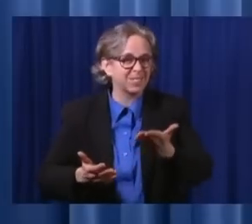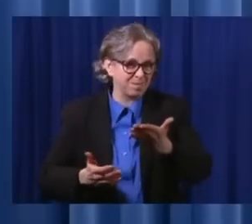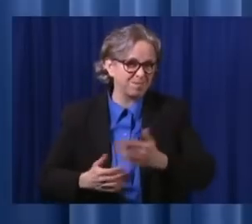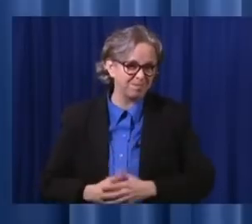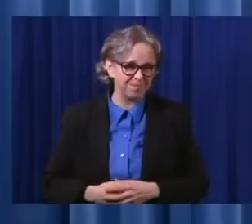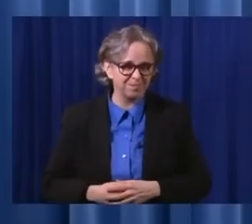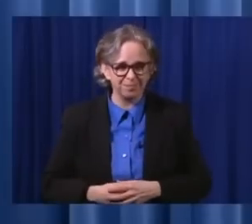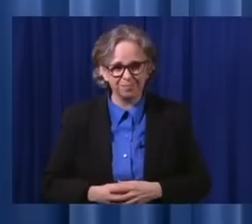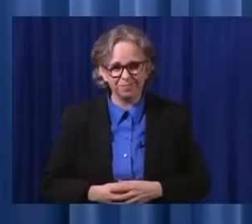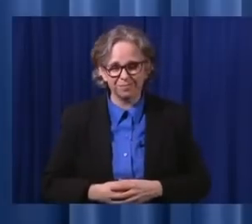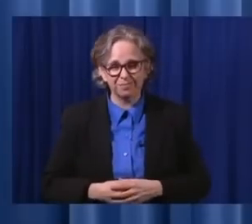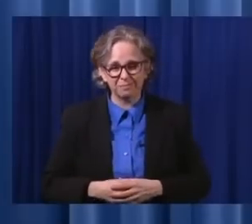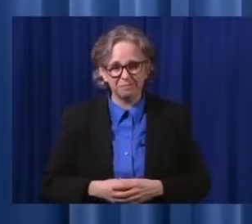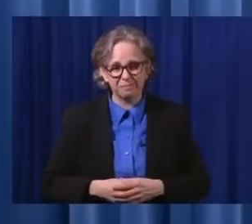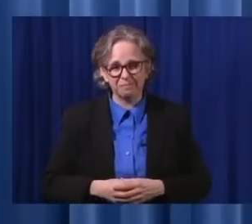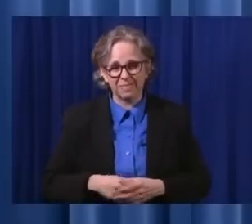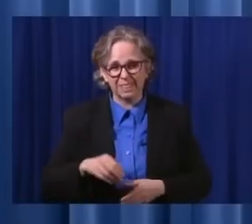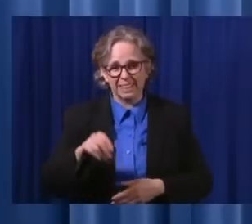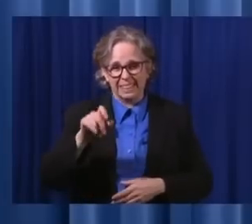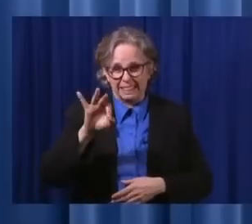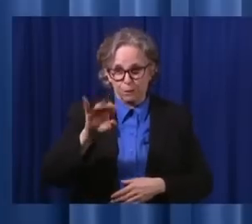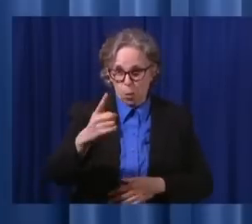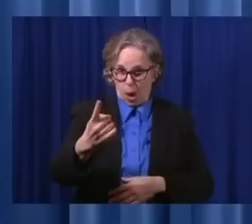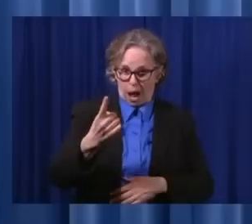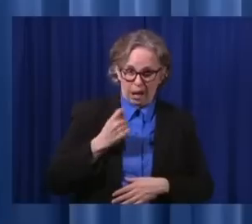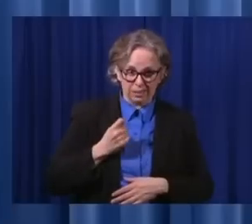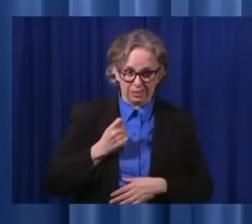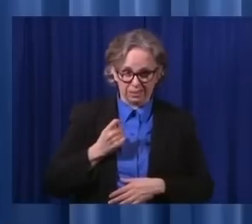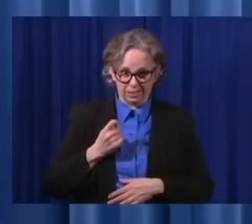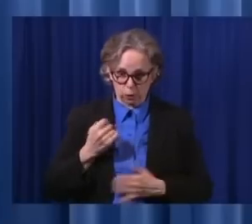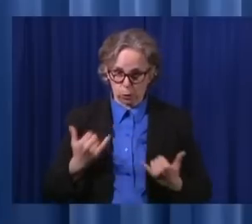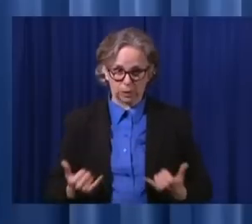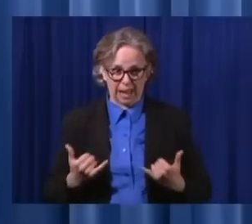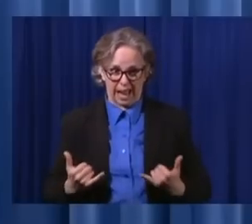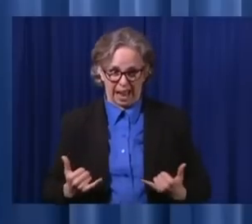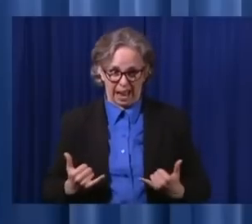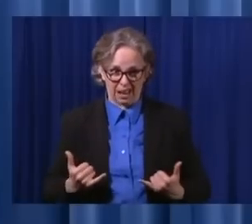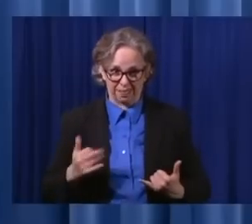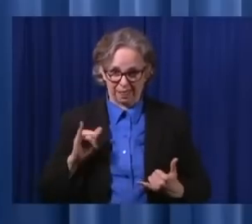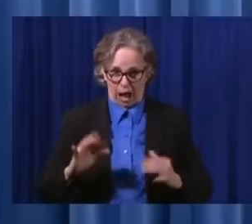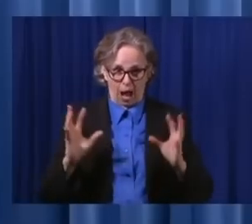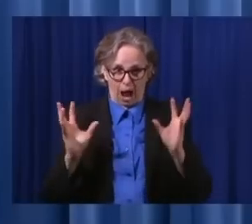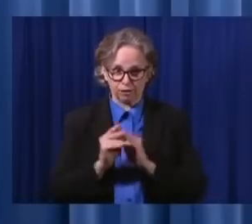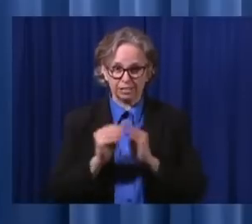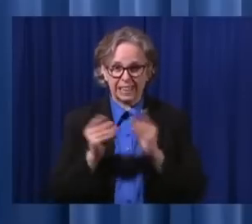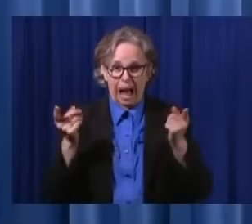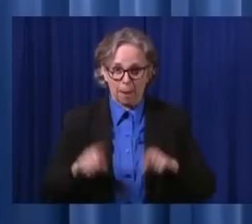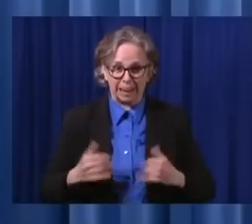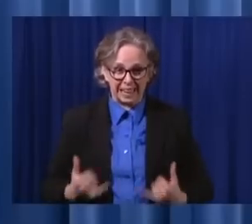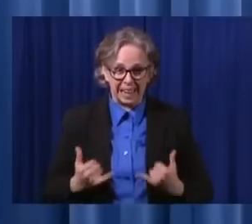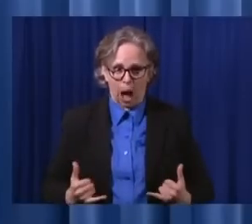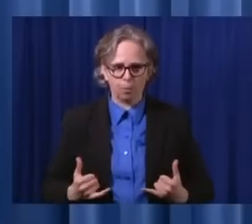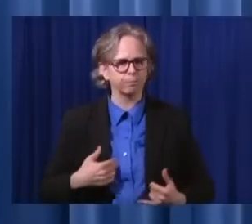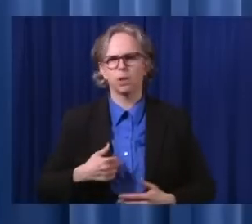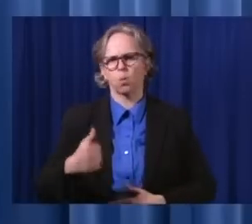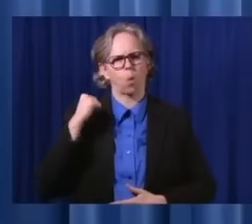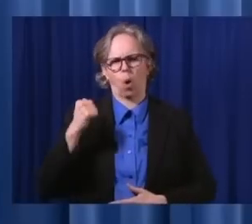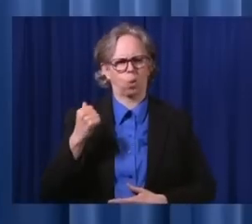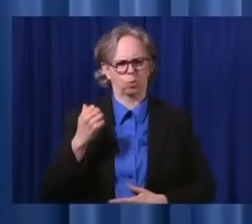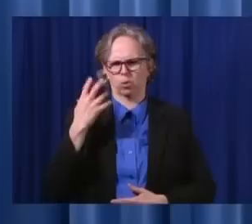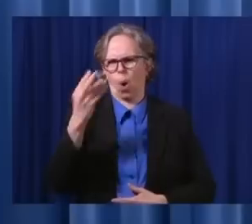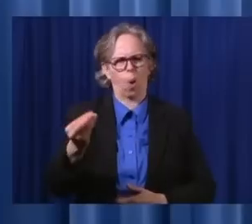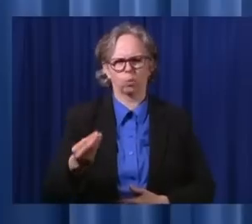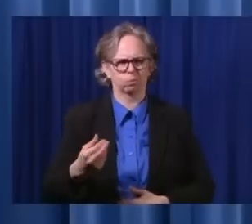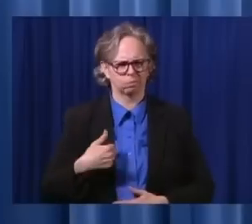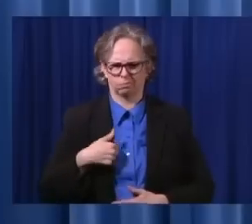is, could that convention occur in Ohio today? No, it couldn't. You couldn't have that kind of a mass gathering and have it